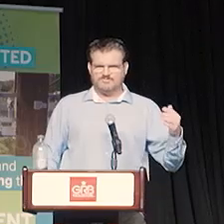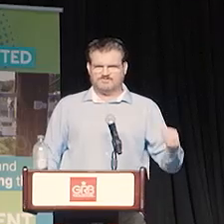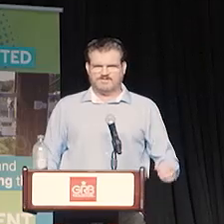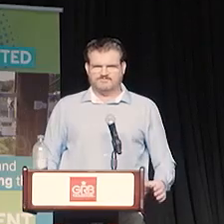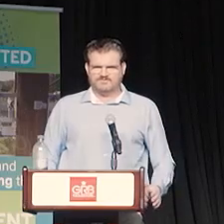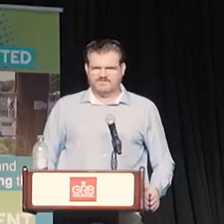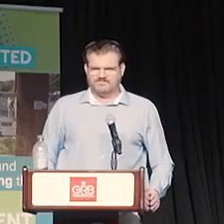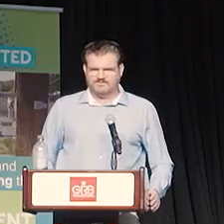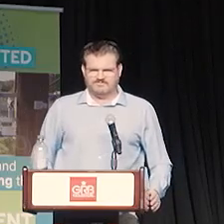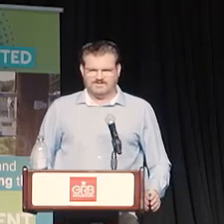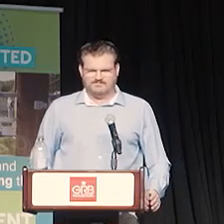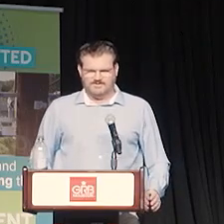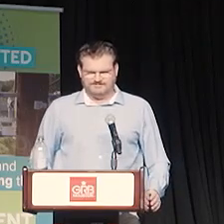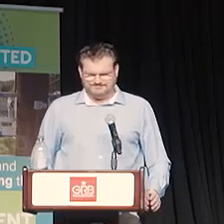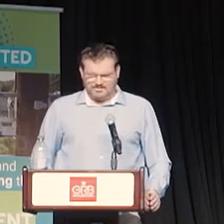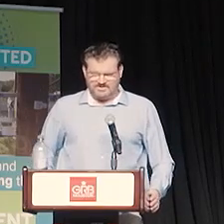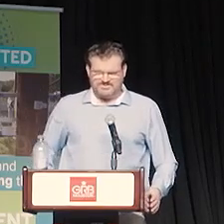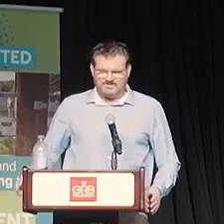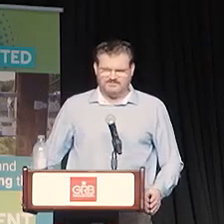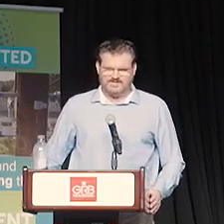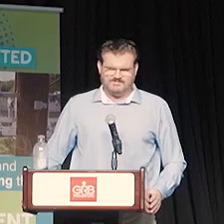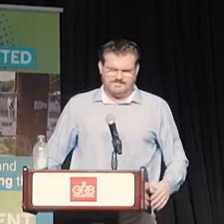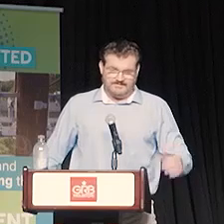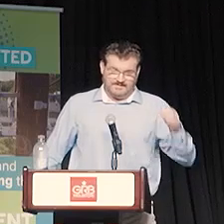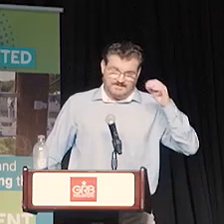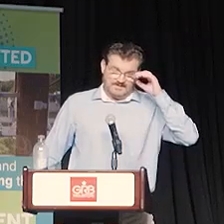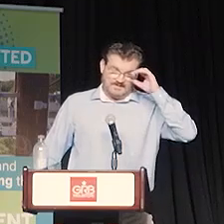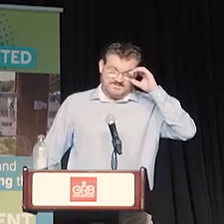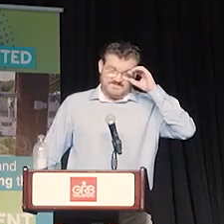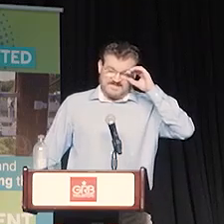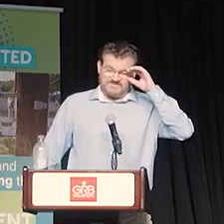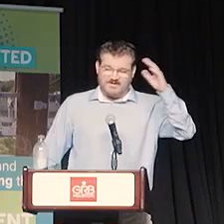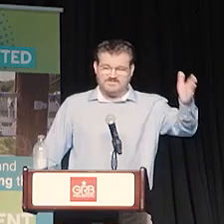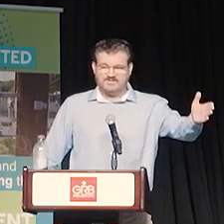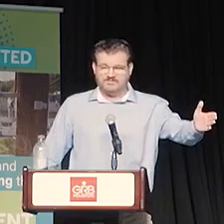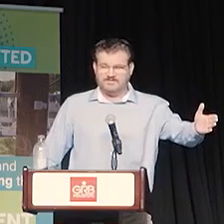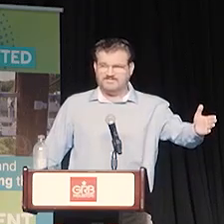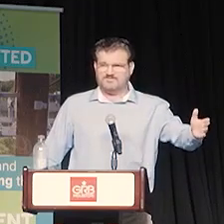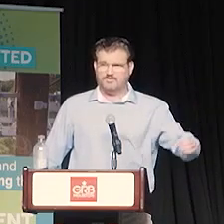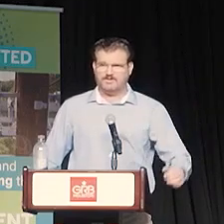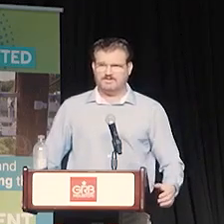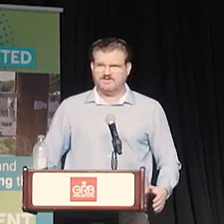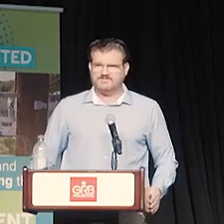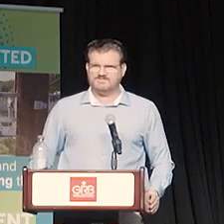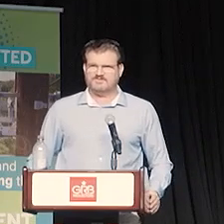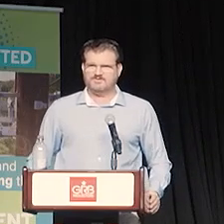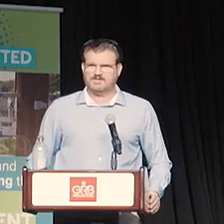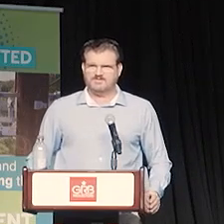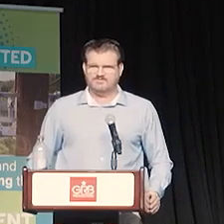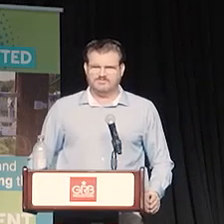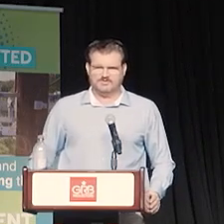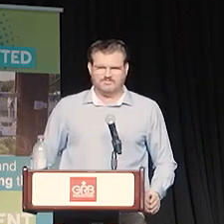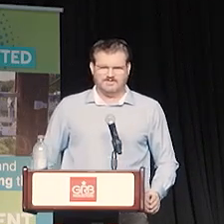So what do our names look like for 2025? Well, we're going to start off with Andrea. Dexter actually replaces Dorian. I was actually at